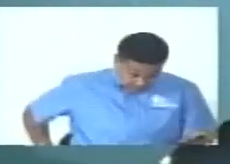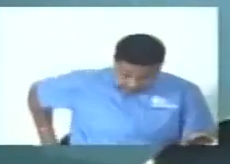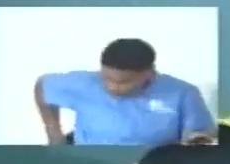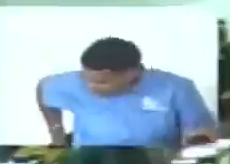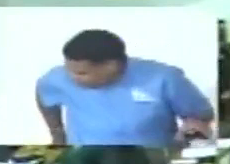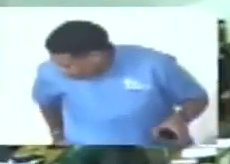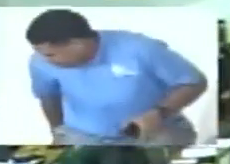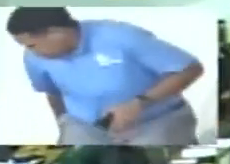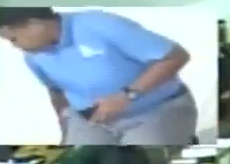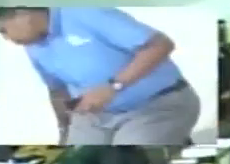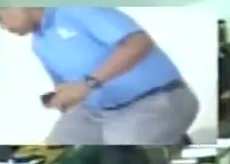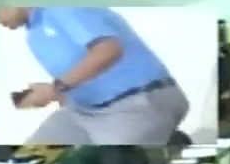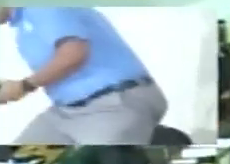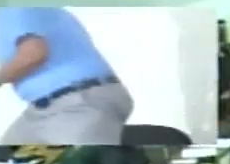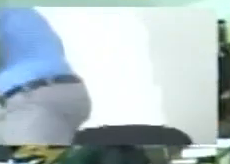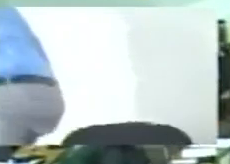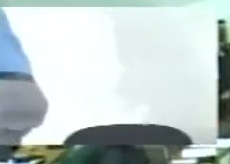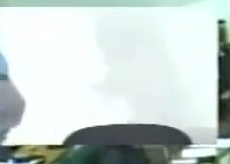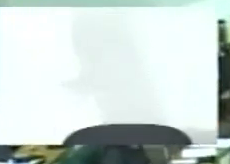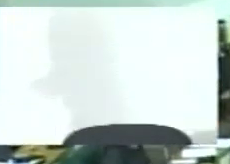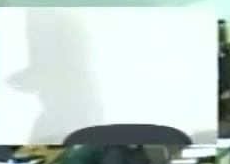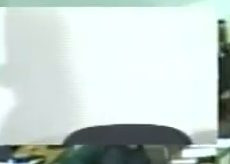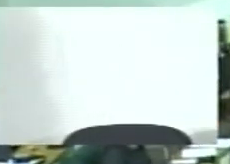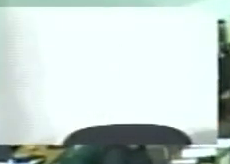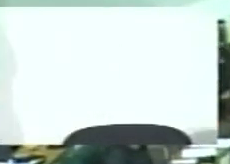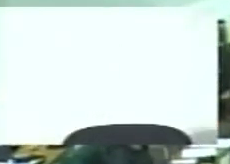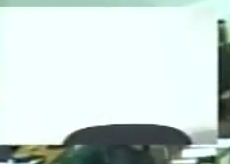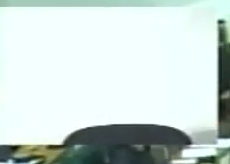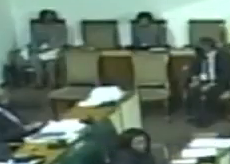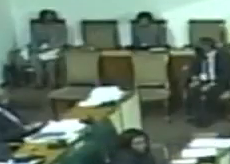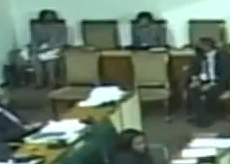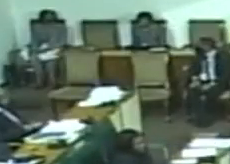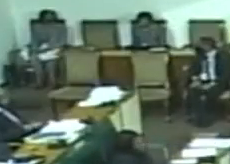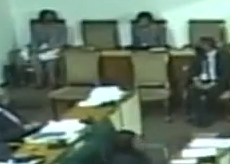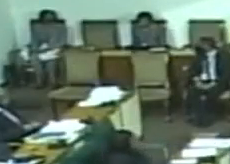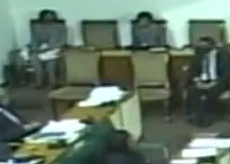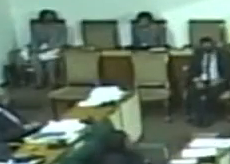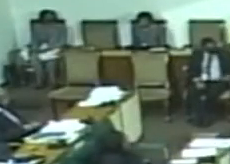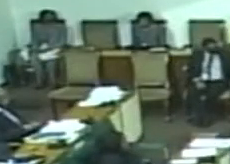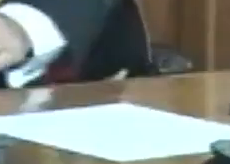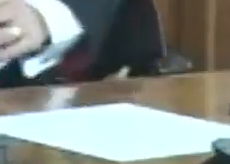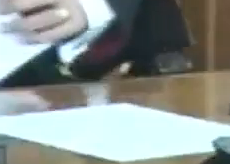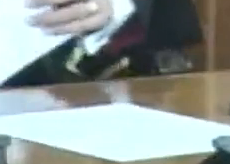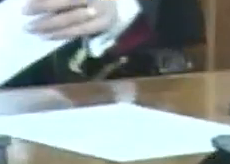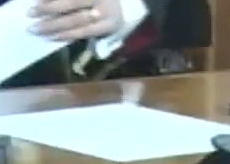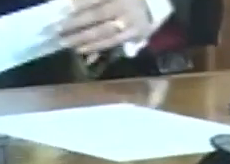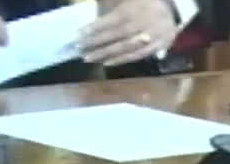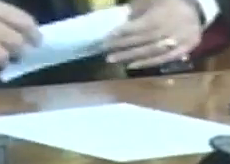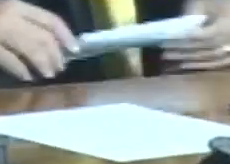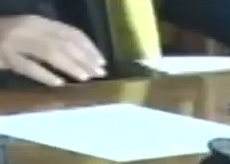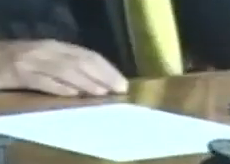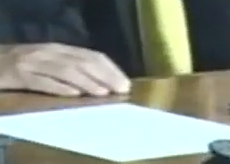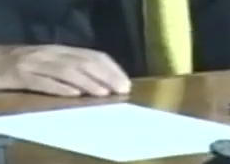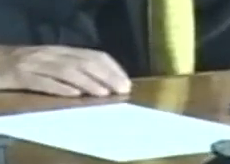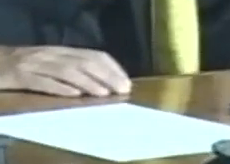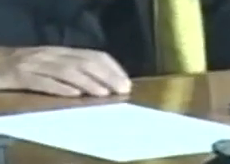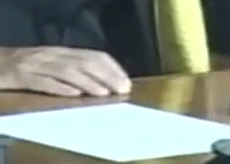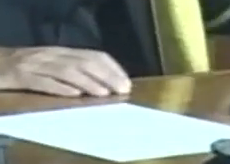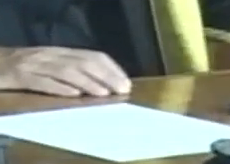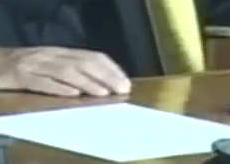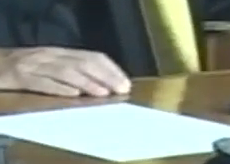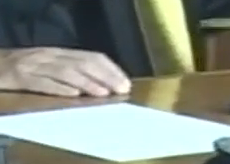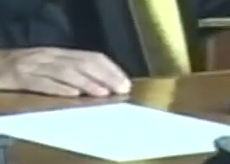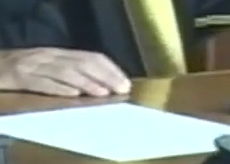Laid on the table of the Senate today are the following. Annual report of the Management Institute for National Development MIND for the